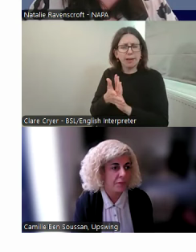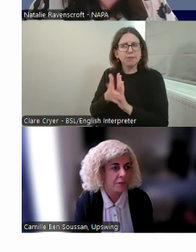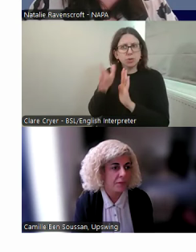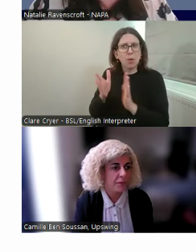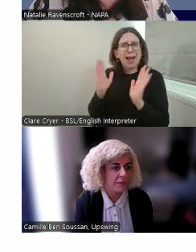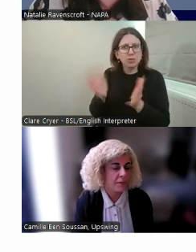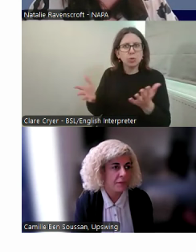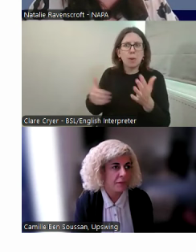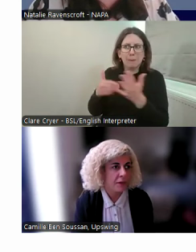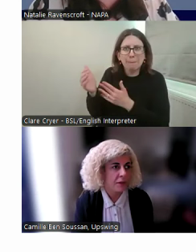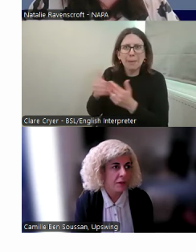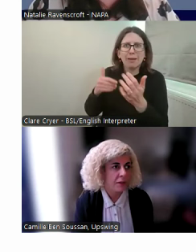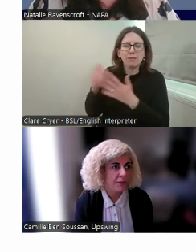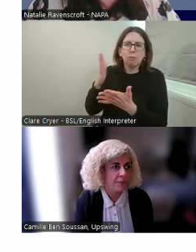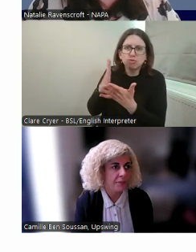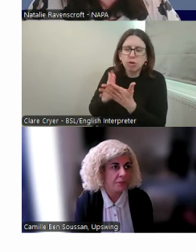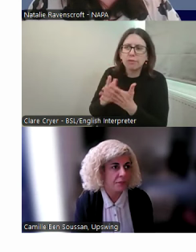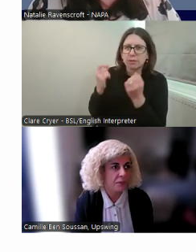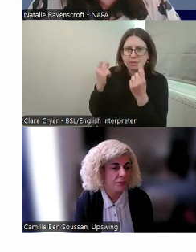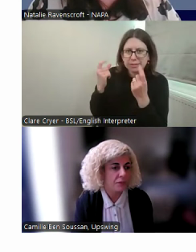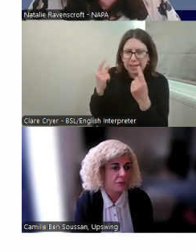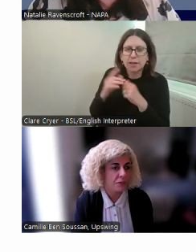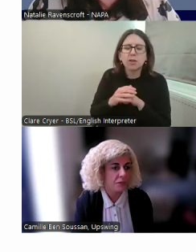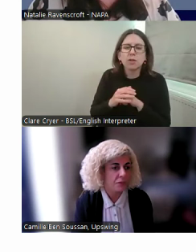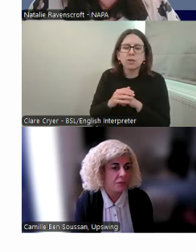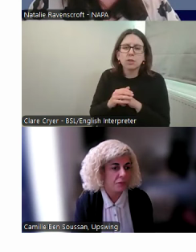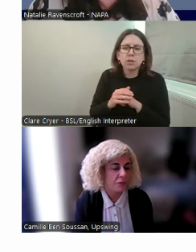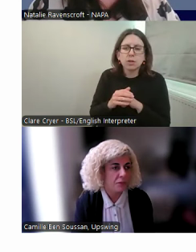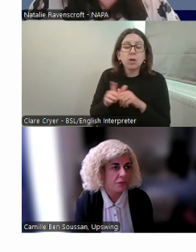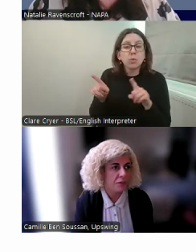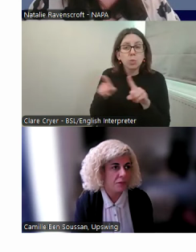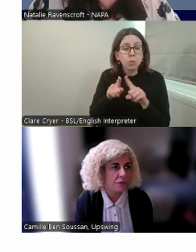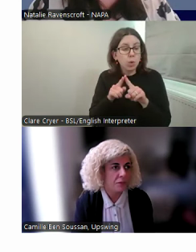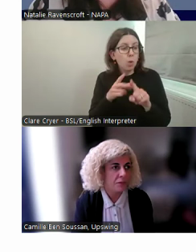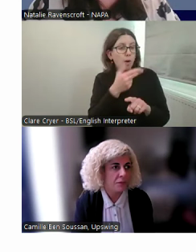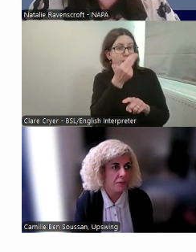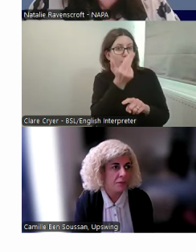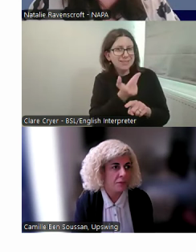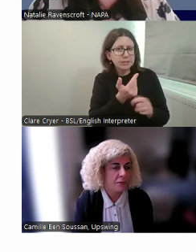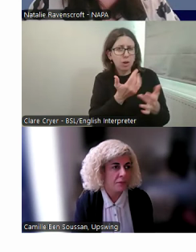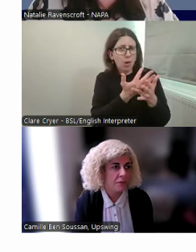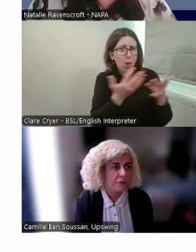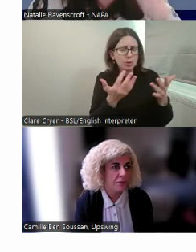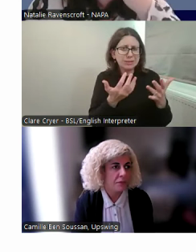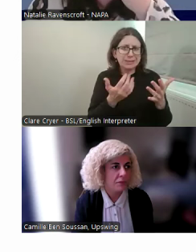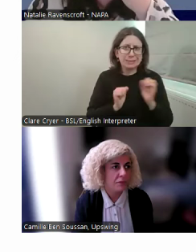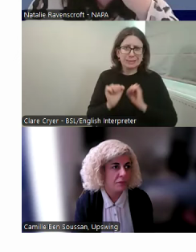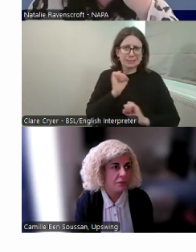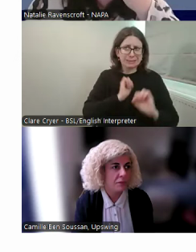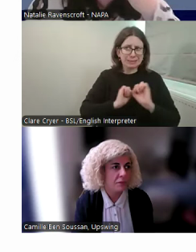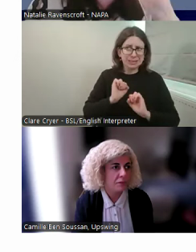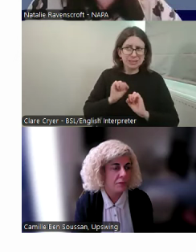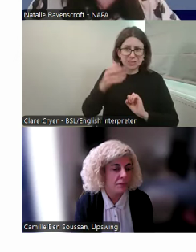finally, artist preparation is really key here. So many artists were apprehensive about working with those living with a